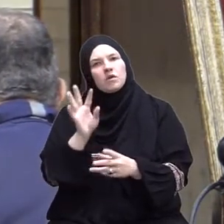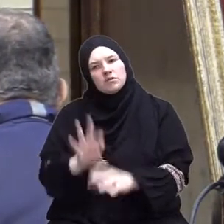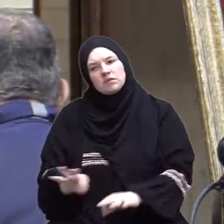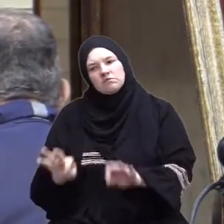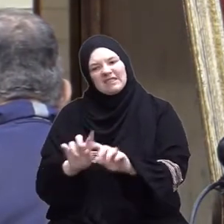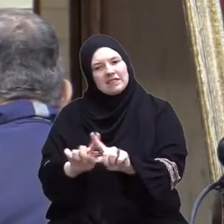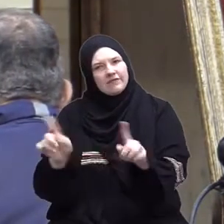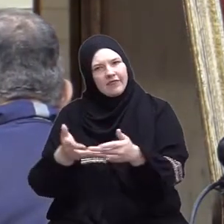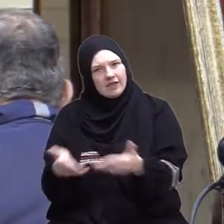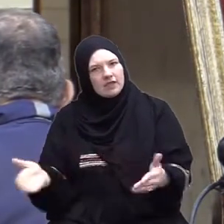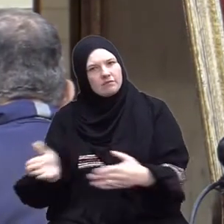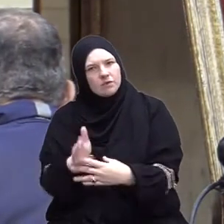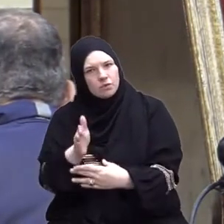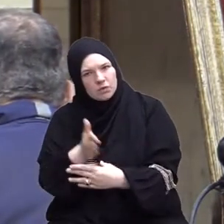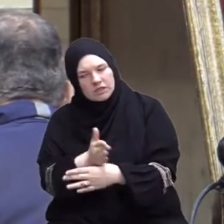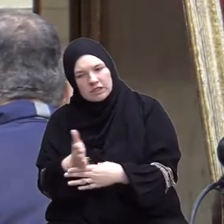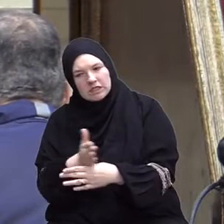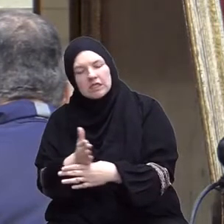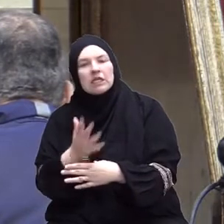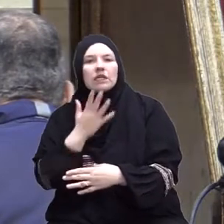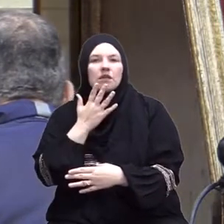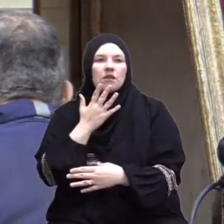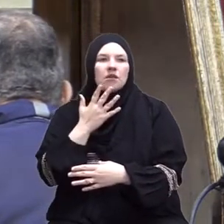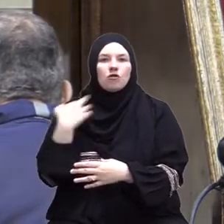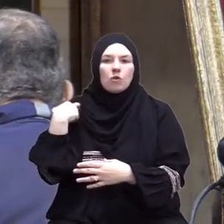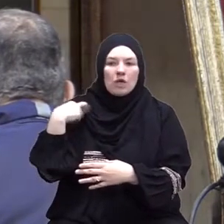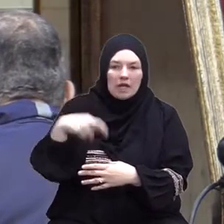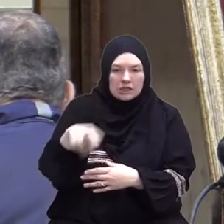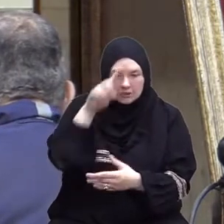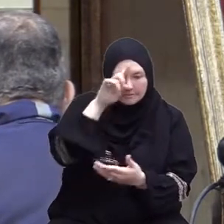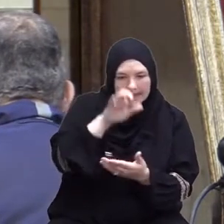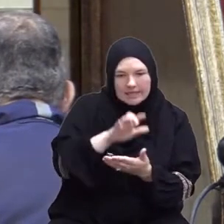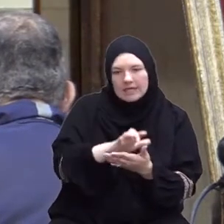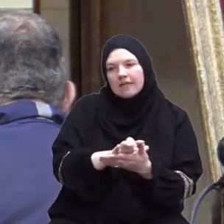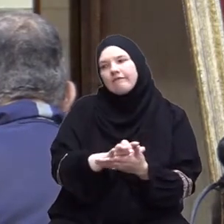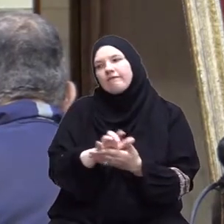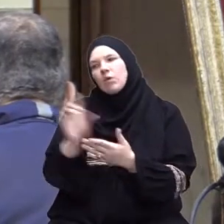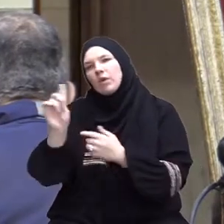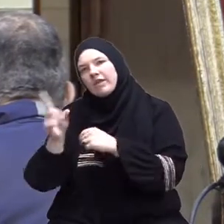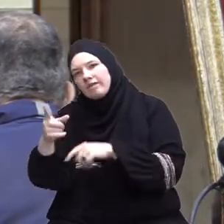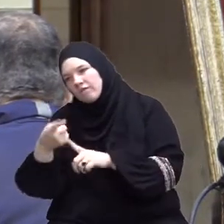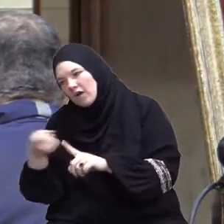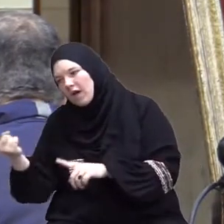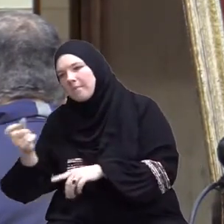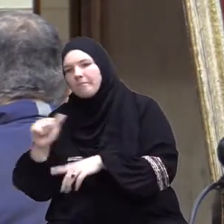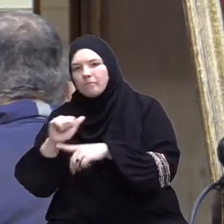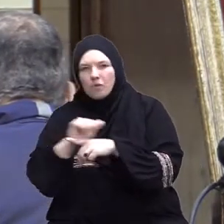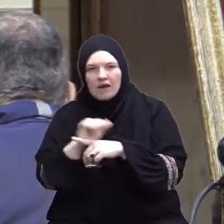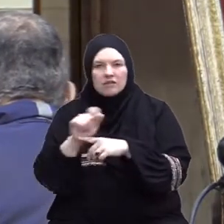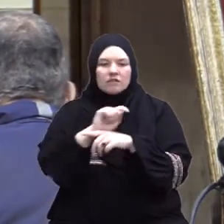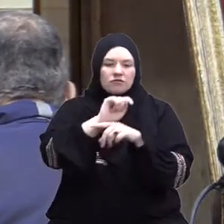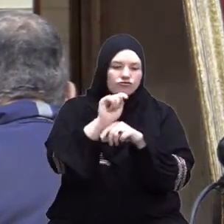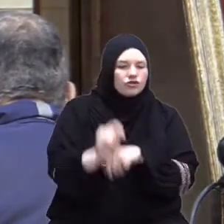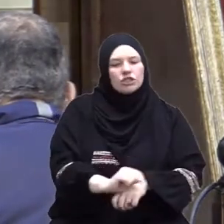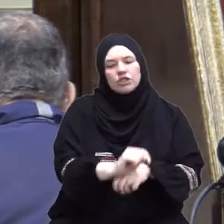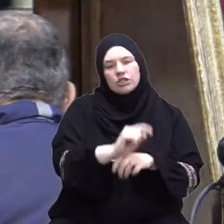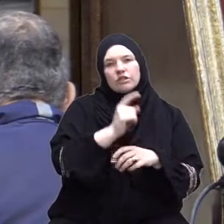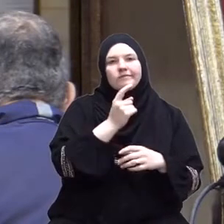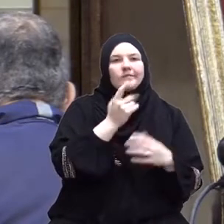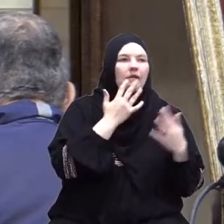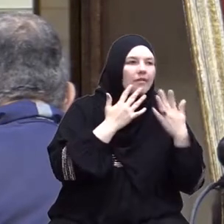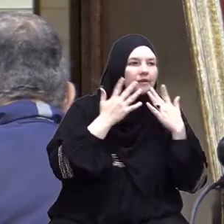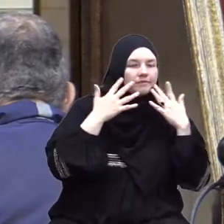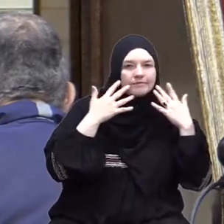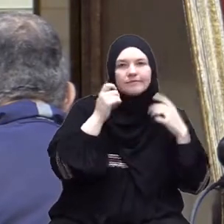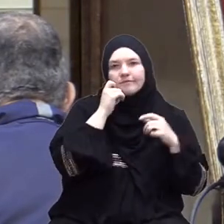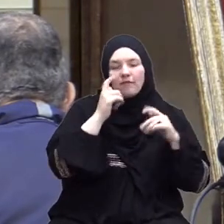certain different things between ethnicity, religious belief, faith, practice, tradition, references. All